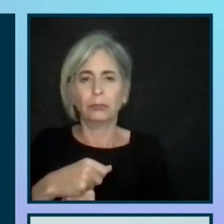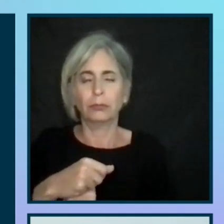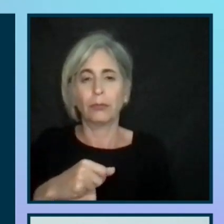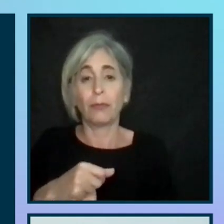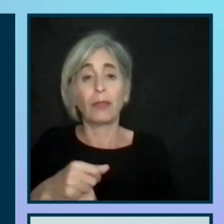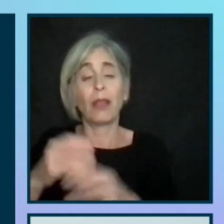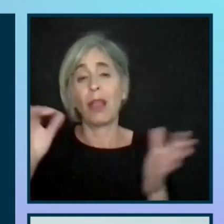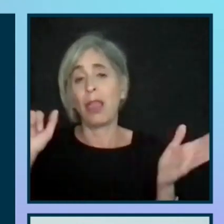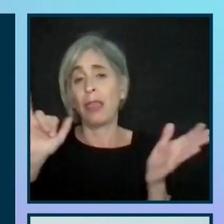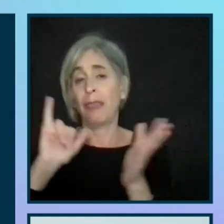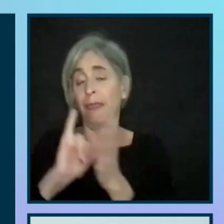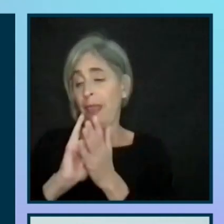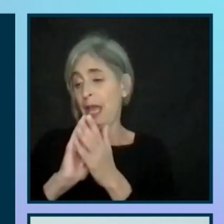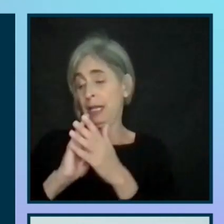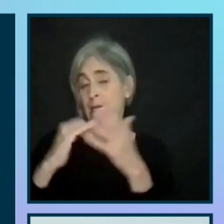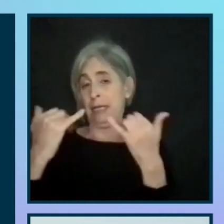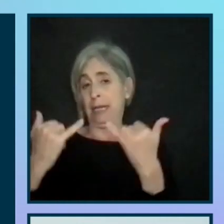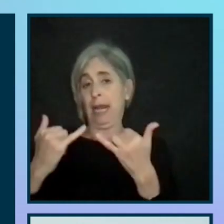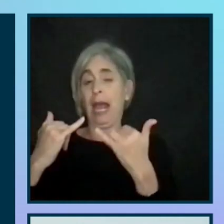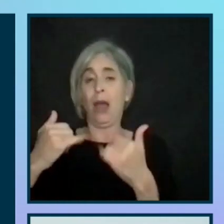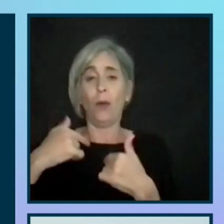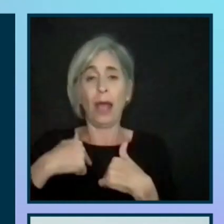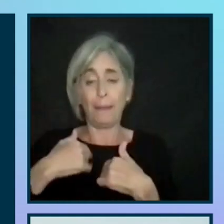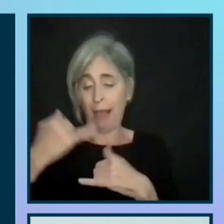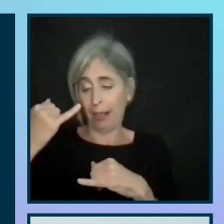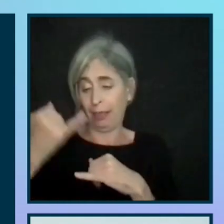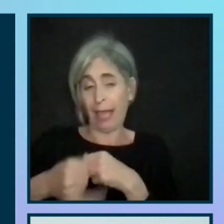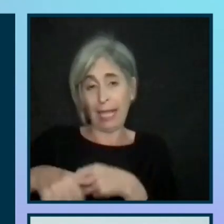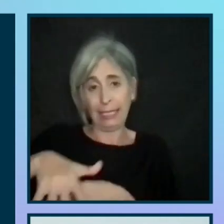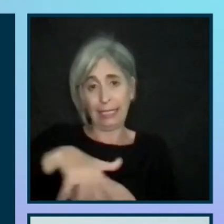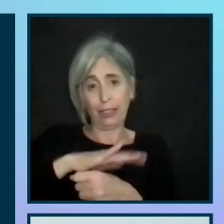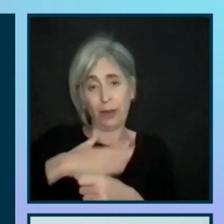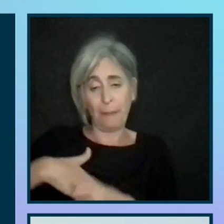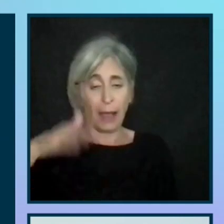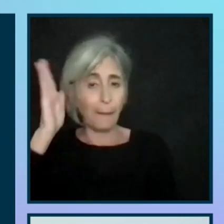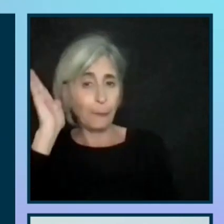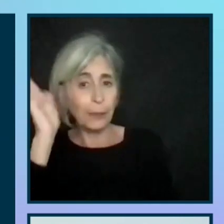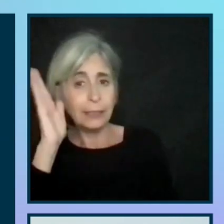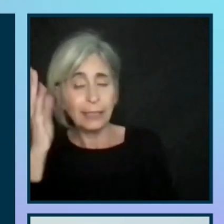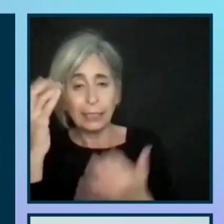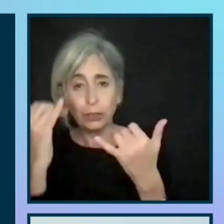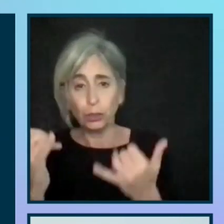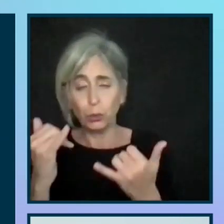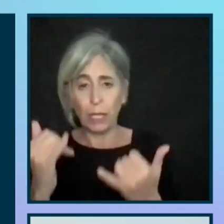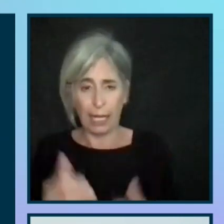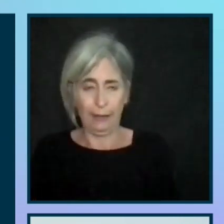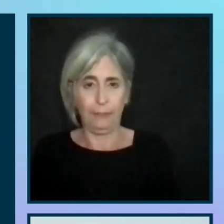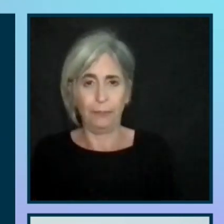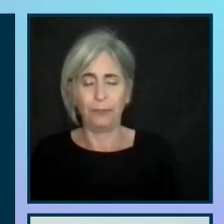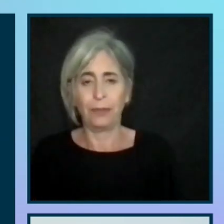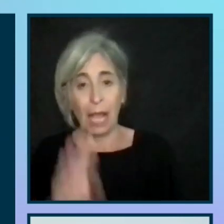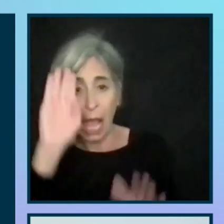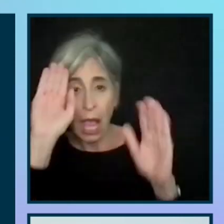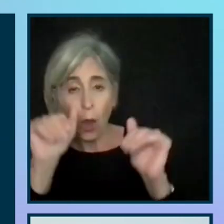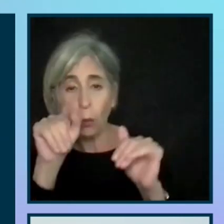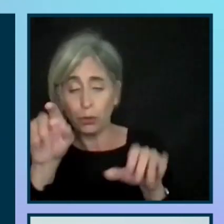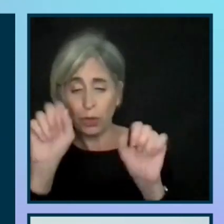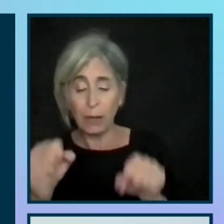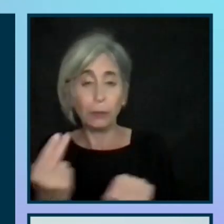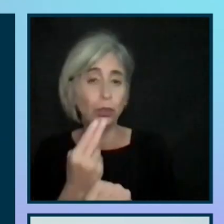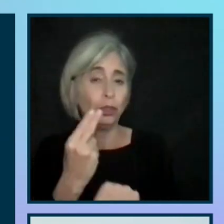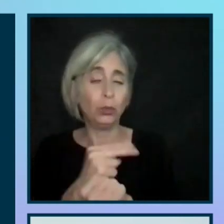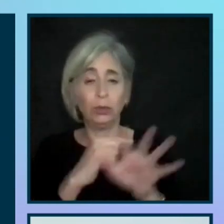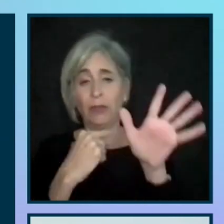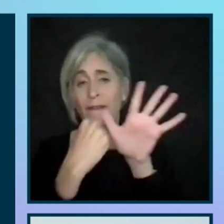And that brings me to the last section of my presentation today. I hope you're able to use the 5